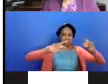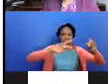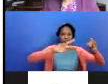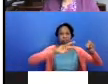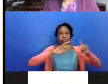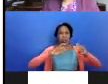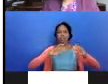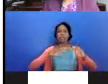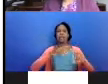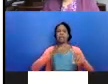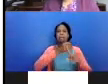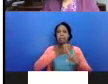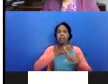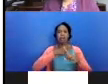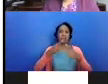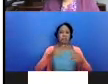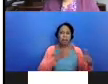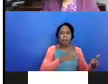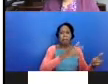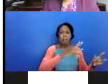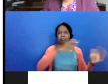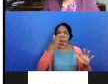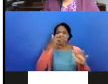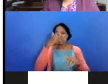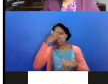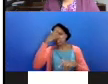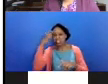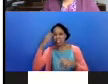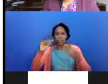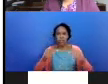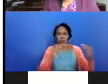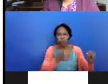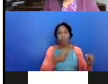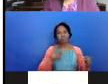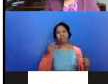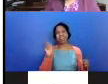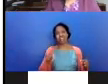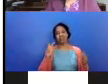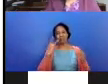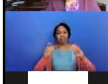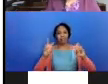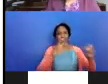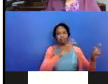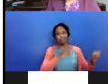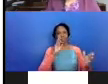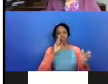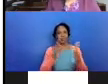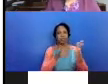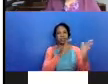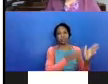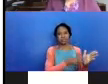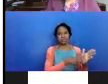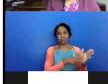also look at the harm that's being done. So part of that cycle of violence stuff kind of kept me from seeing